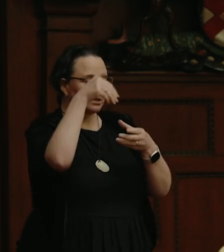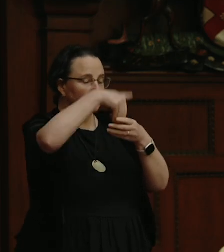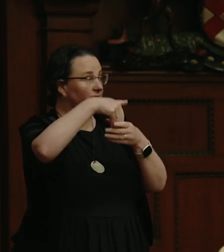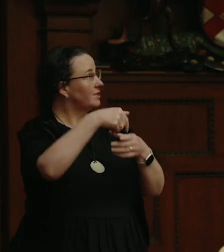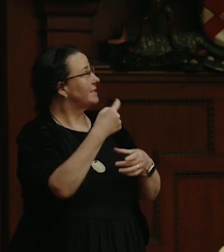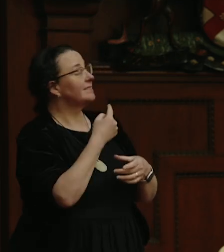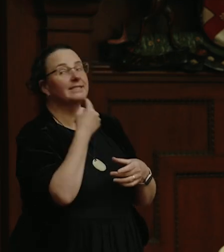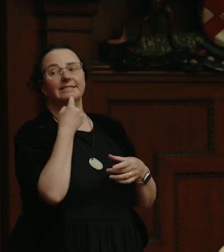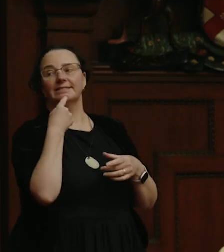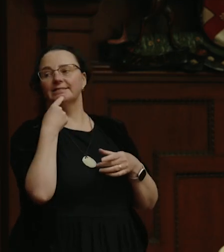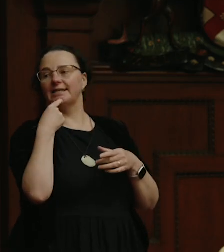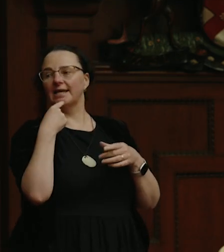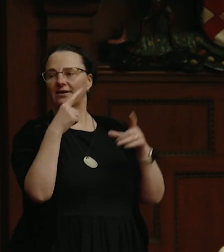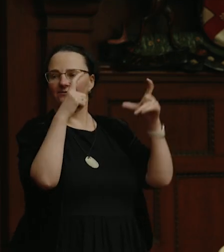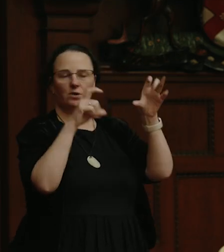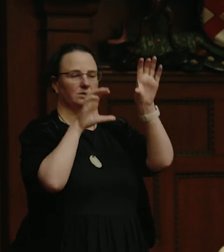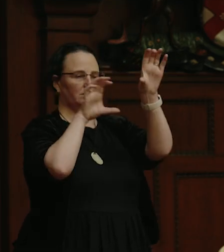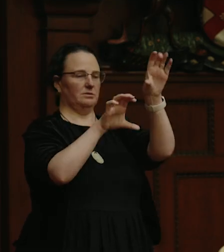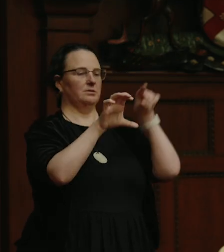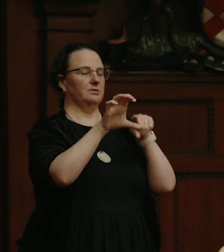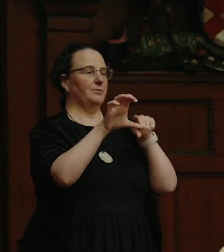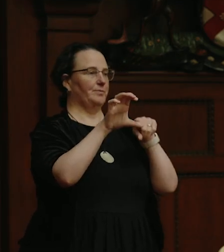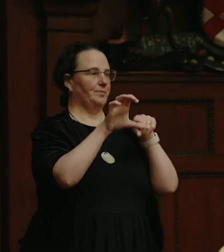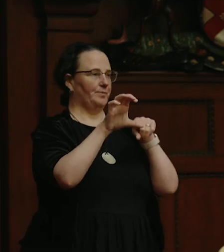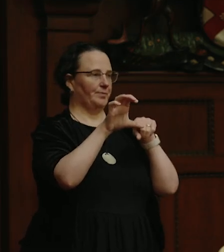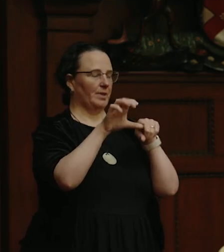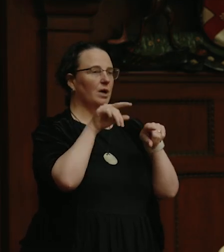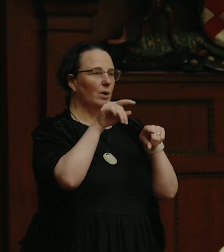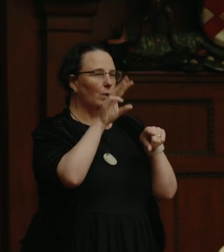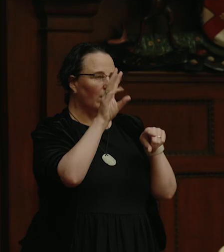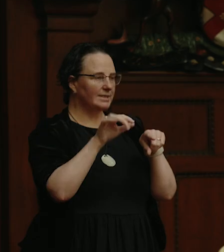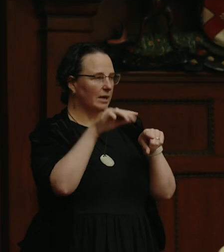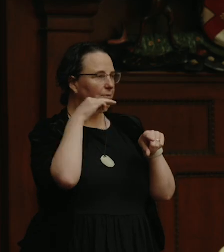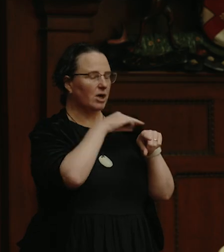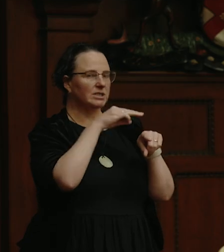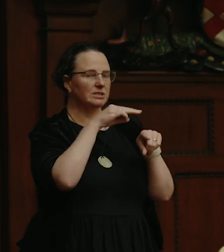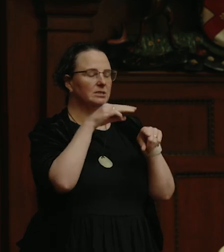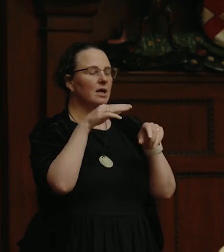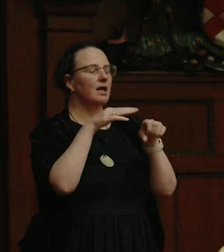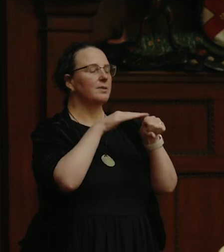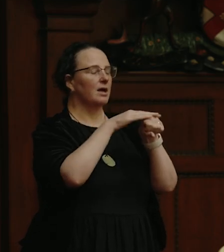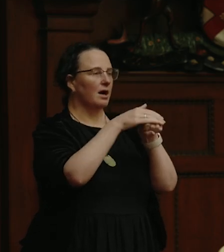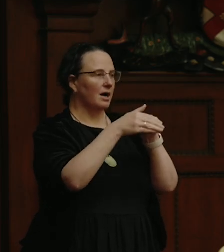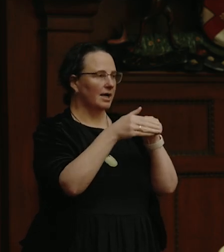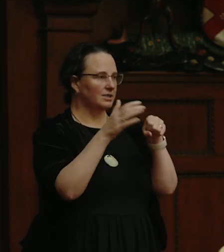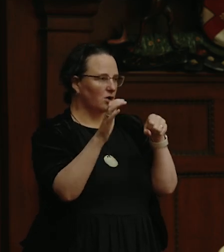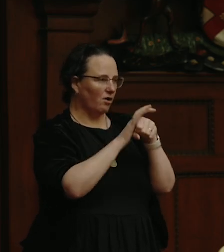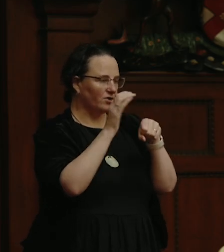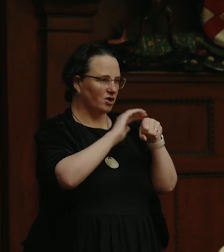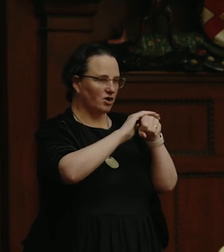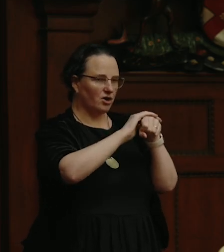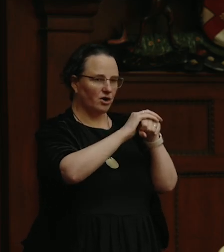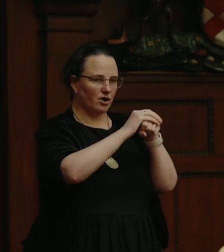what I was trying to explain with that oily tear film and why it's important, see the top part of it is covered, and then there's like a